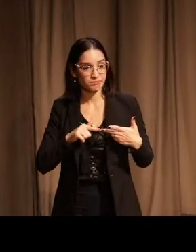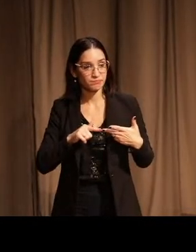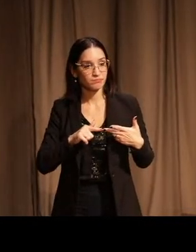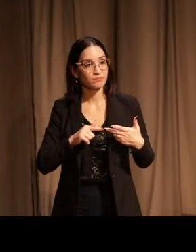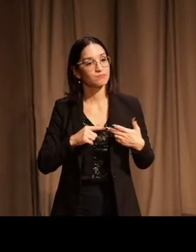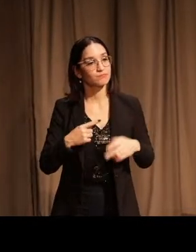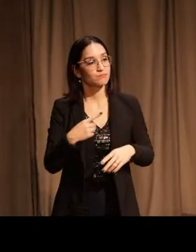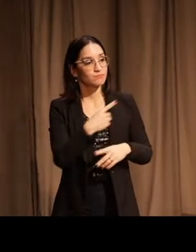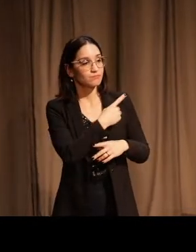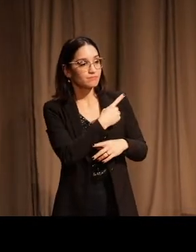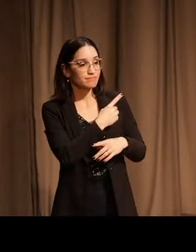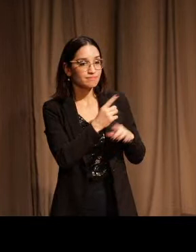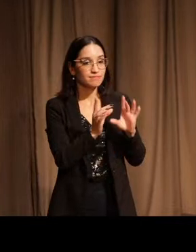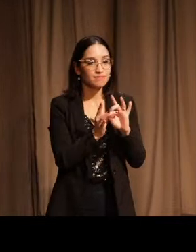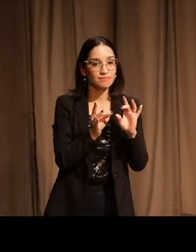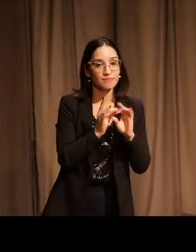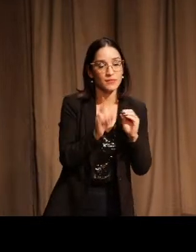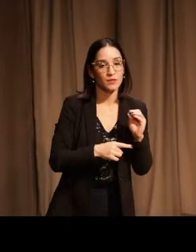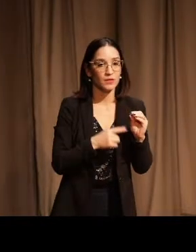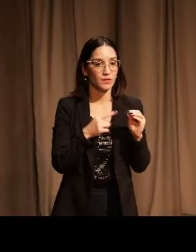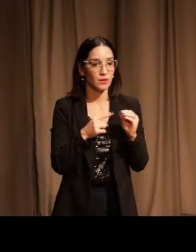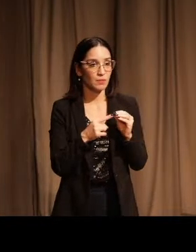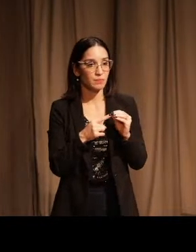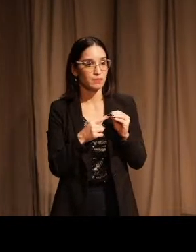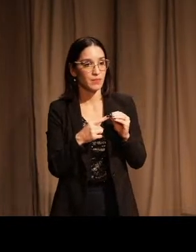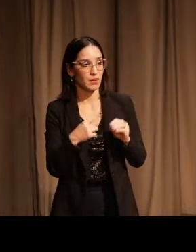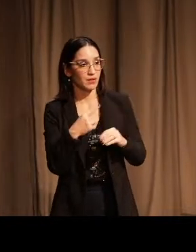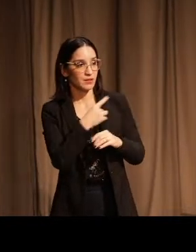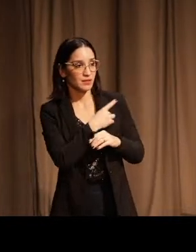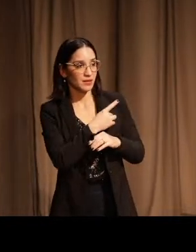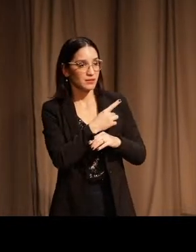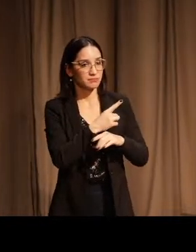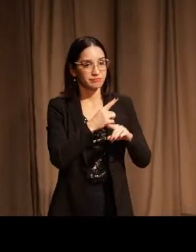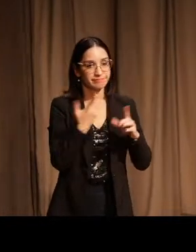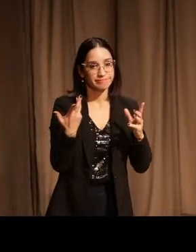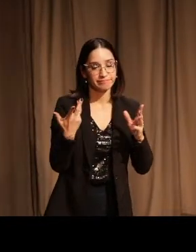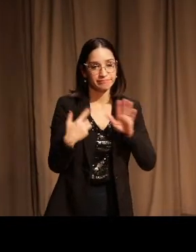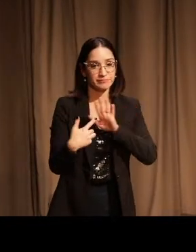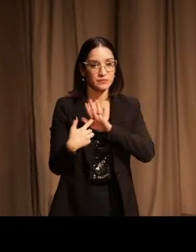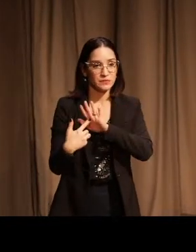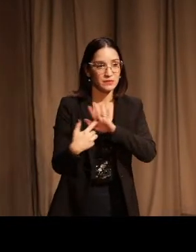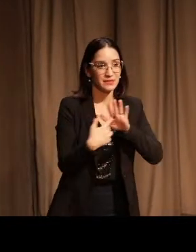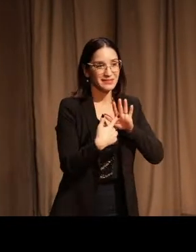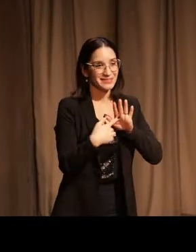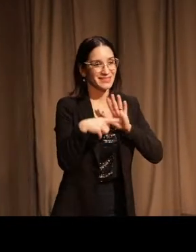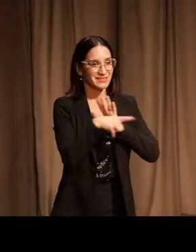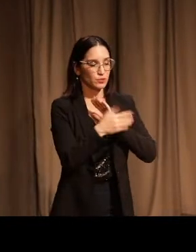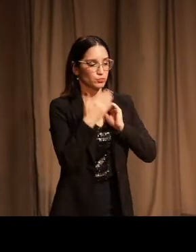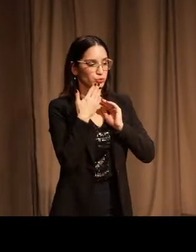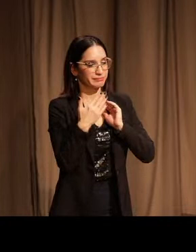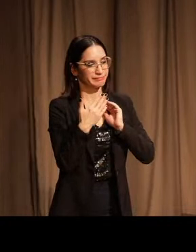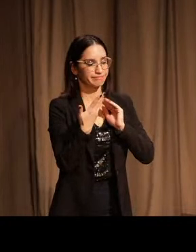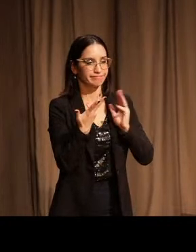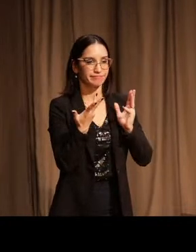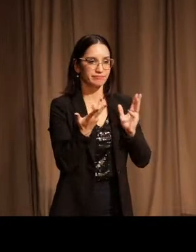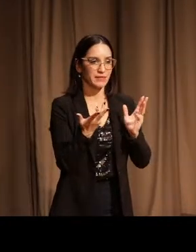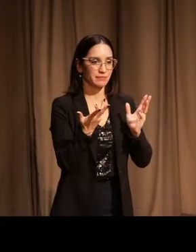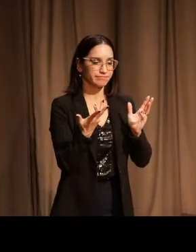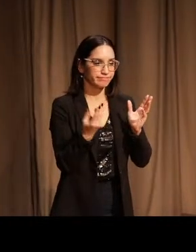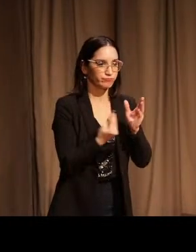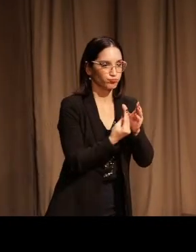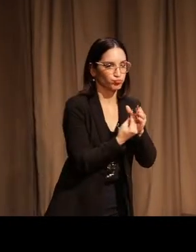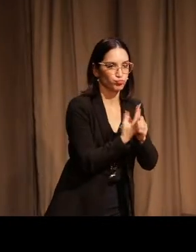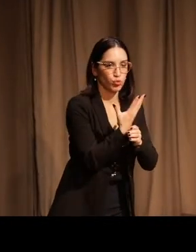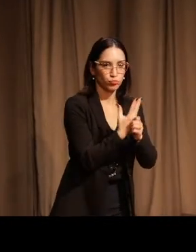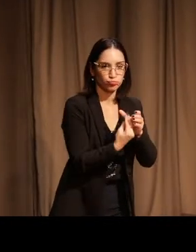we have a reference to the 7 of Pentacles card as a harvest. It's almost